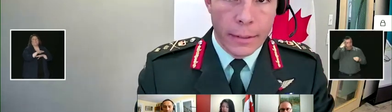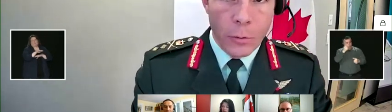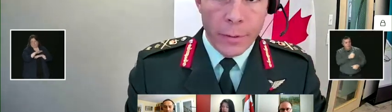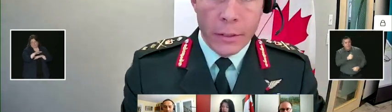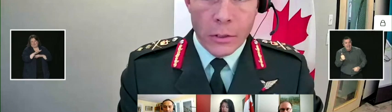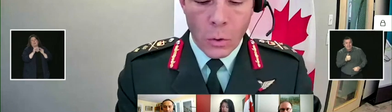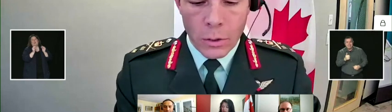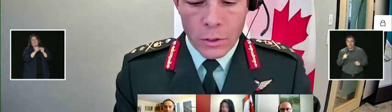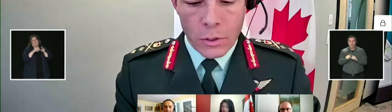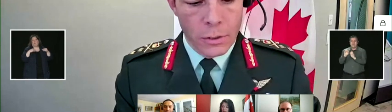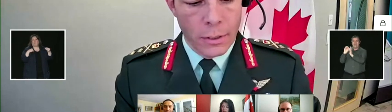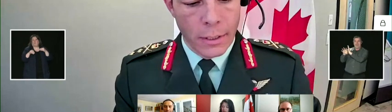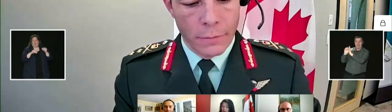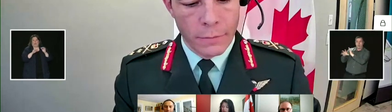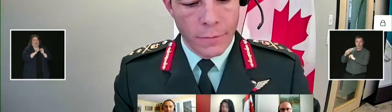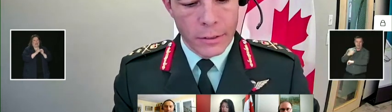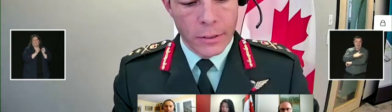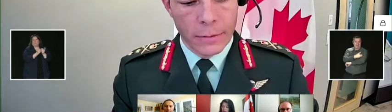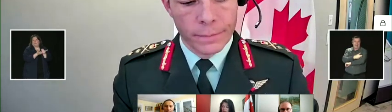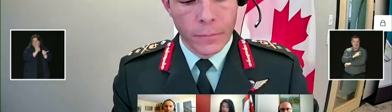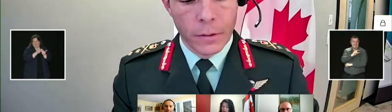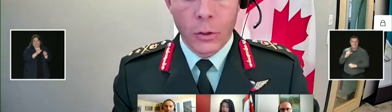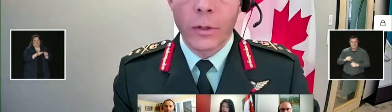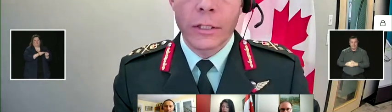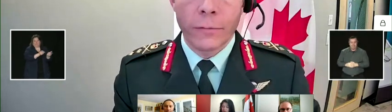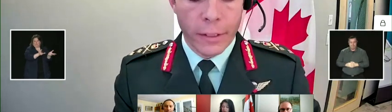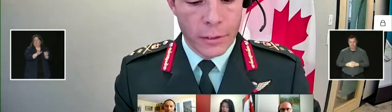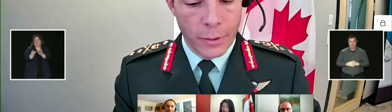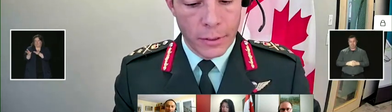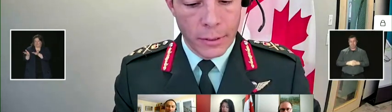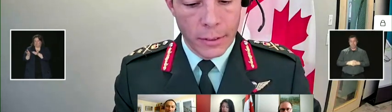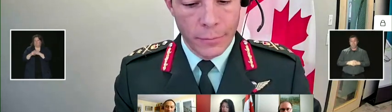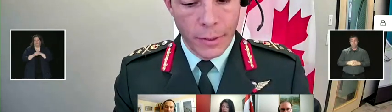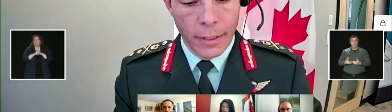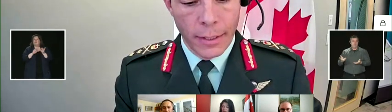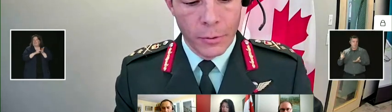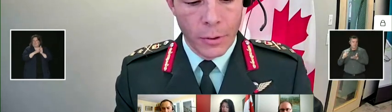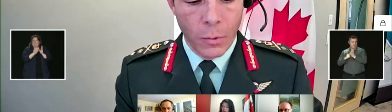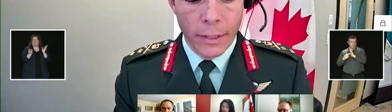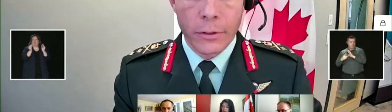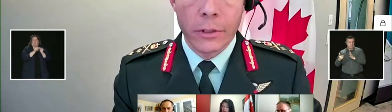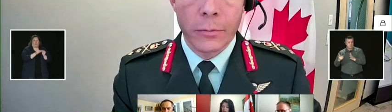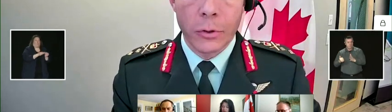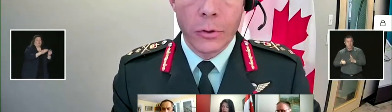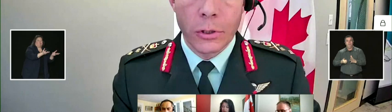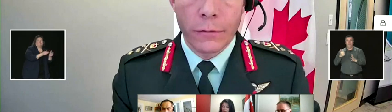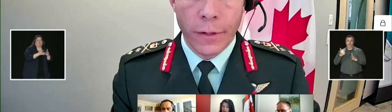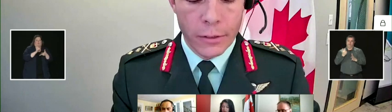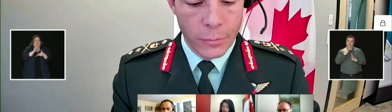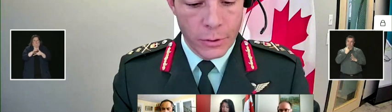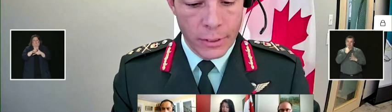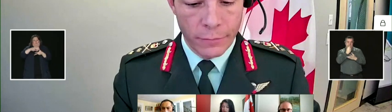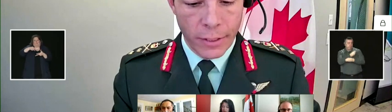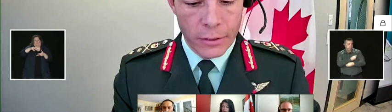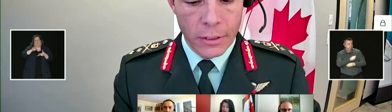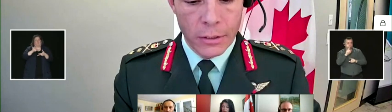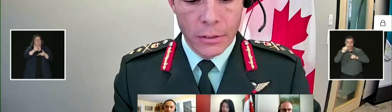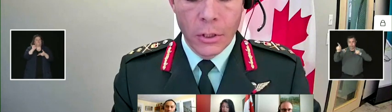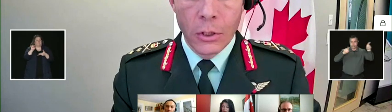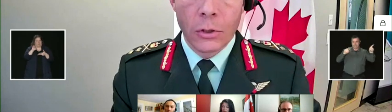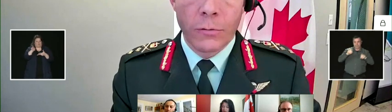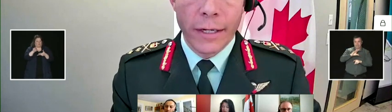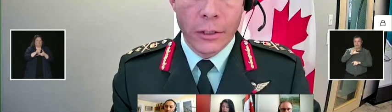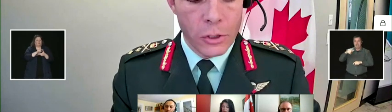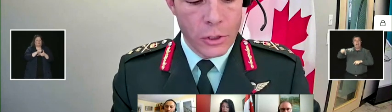for movement and storage of the vaccine. The increased flexibility may enable a wider distribution of Pfizer-BioNTech